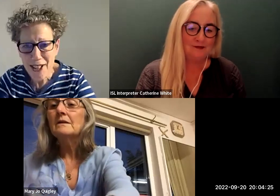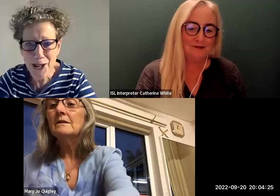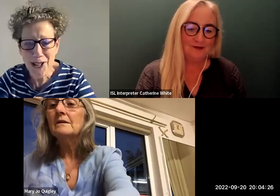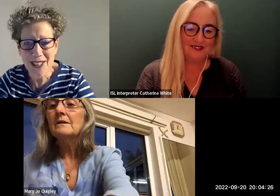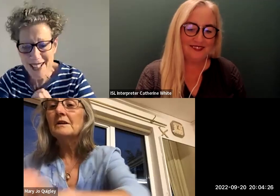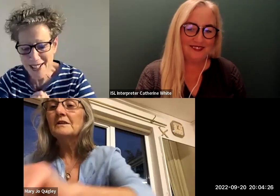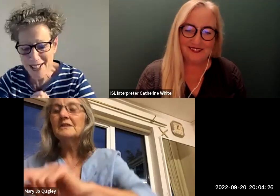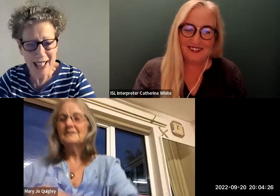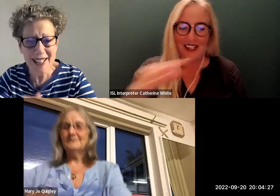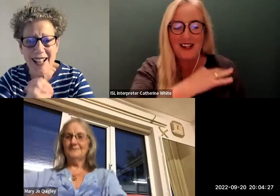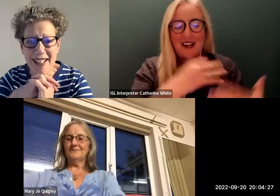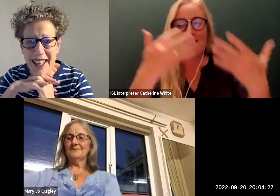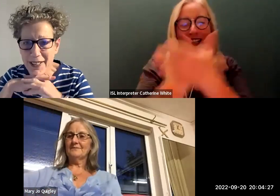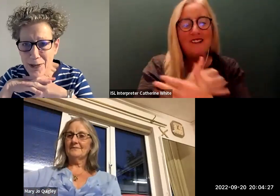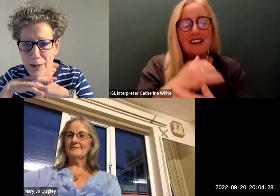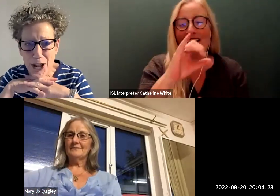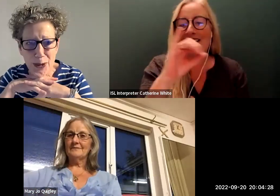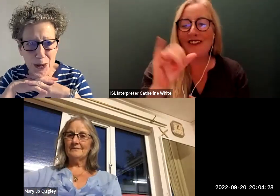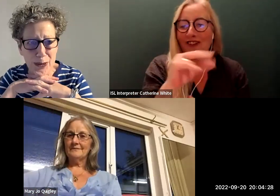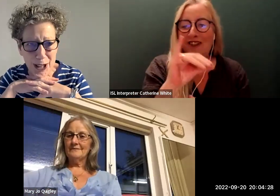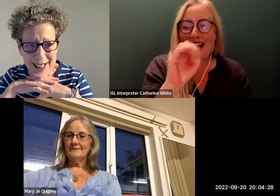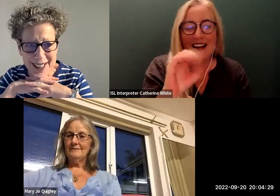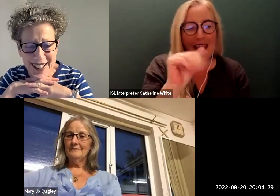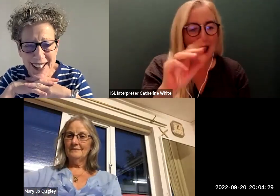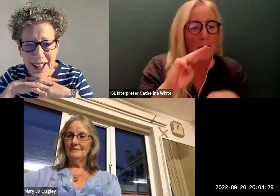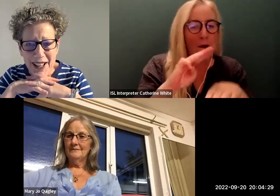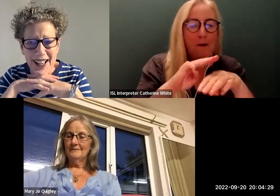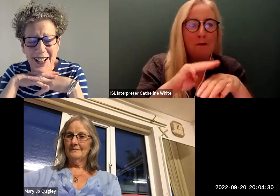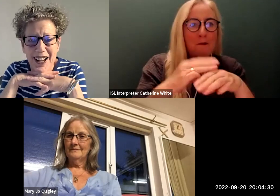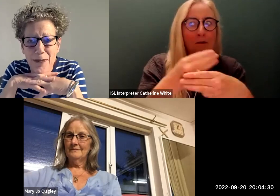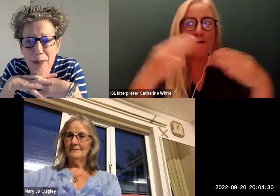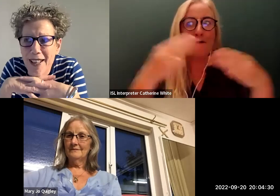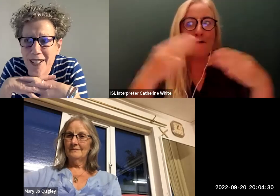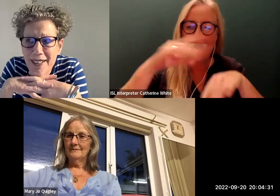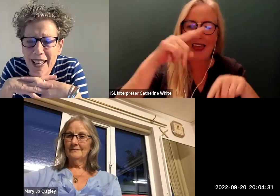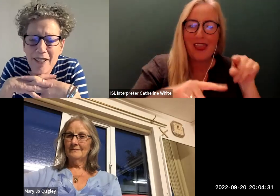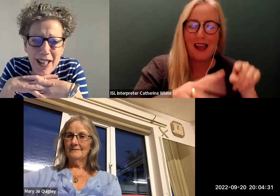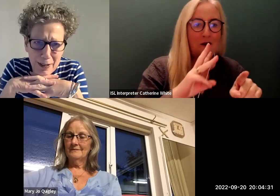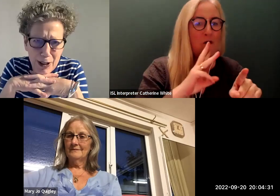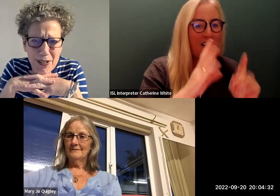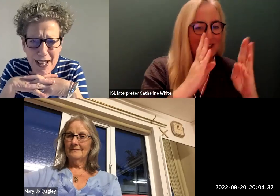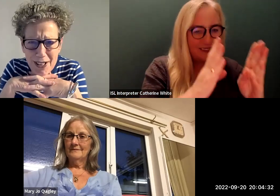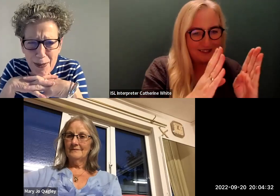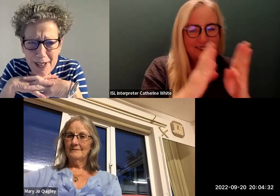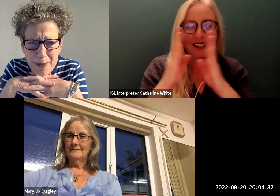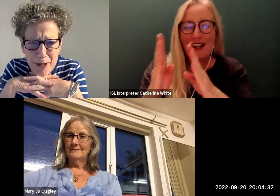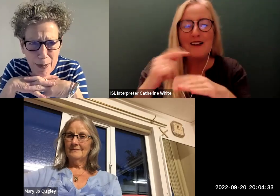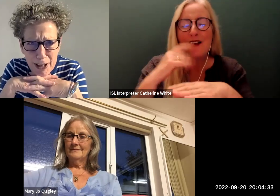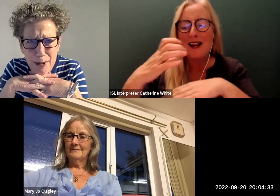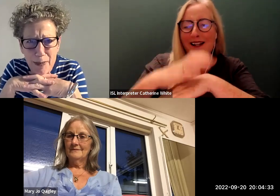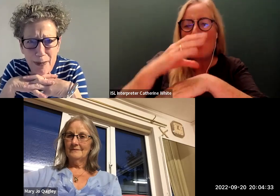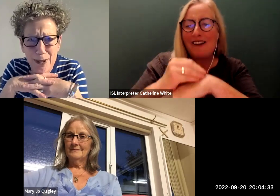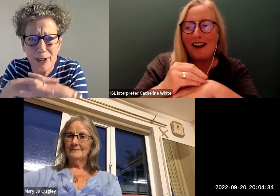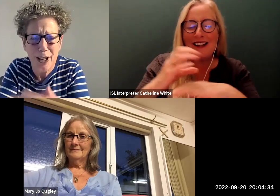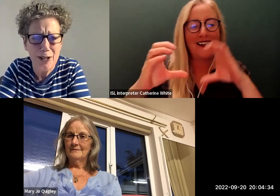Good evening to you. This is Janie Lazar here for Much More Than Words. I've been carrying out conversations with some